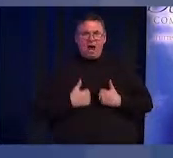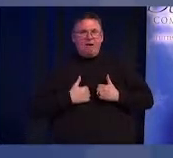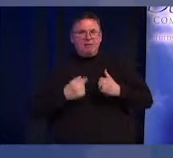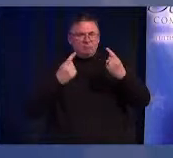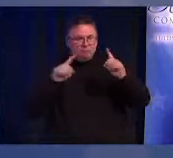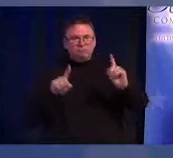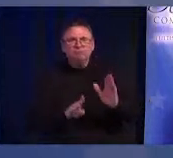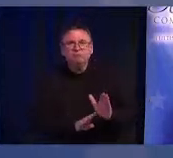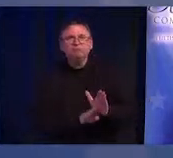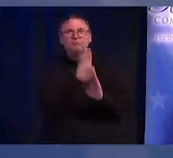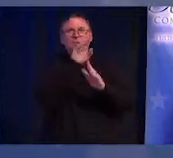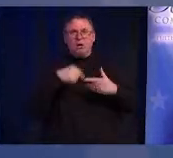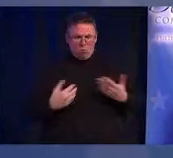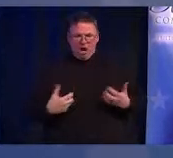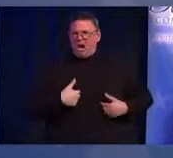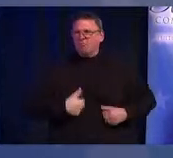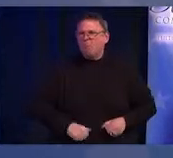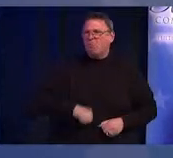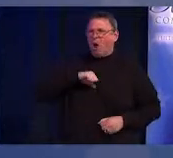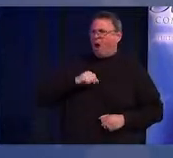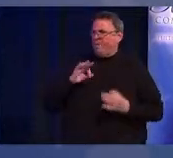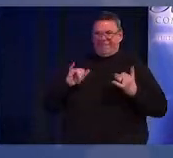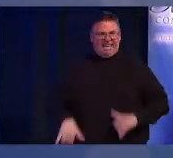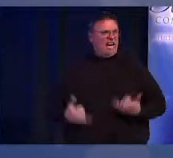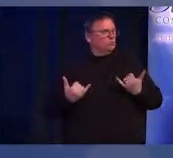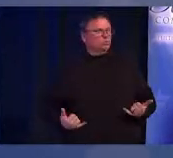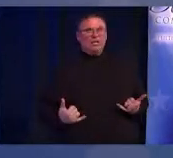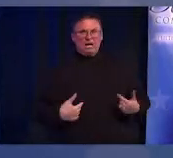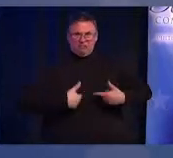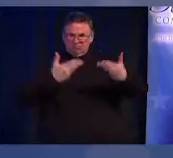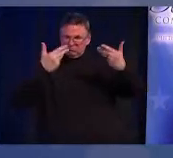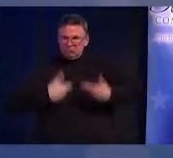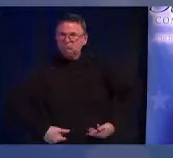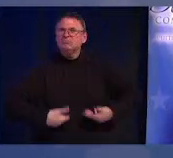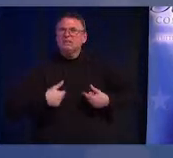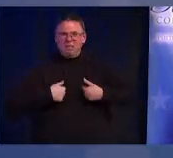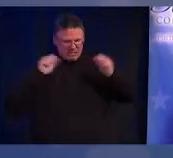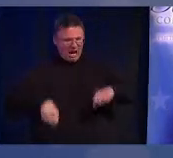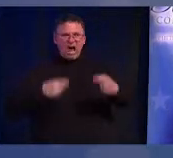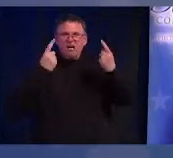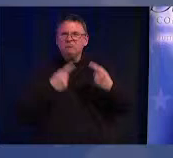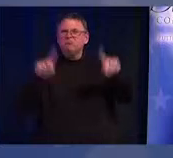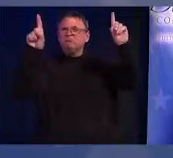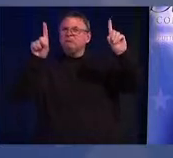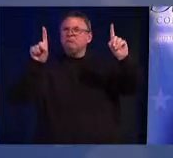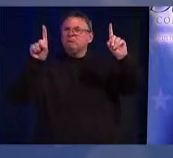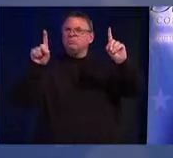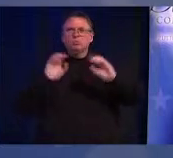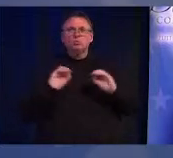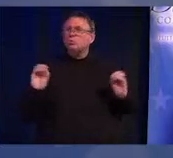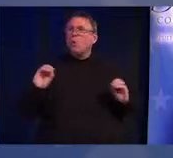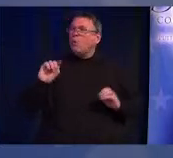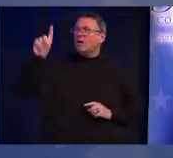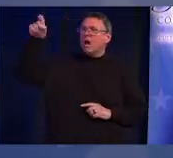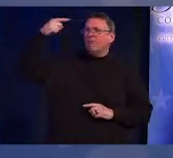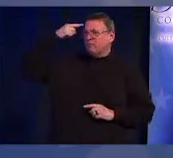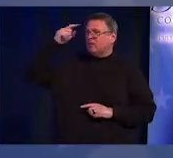that I'm very proud of what I've been able to accomplish without the government